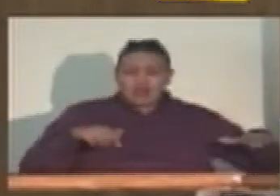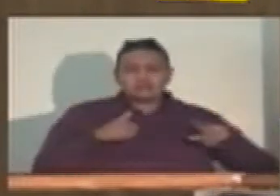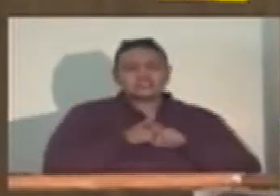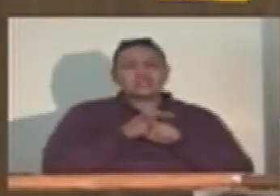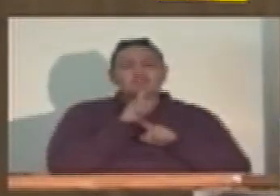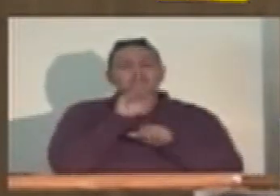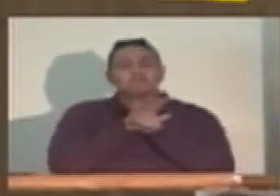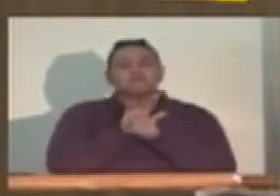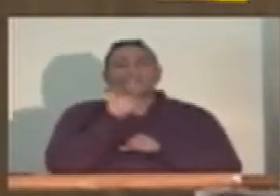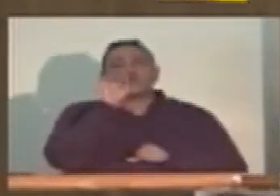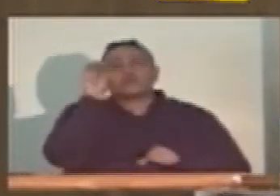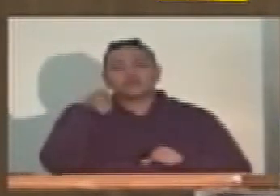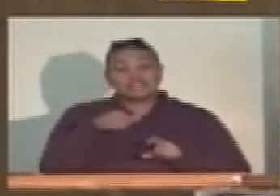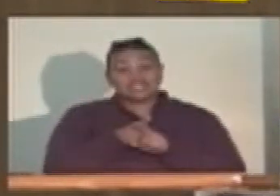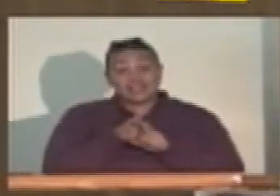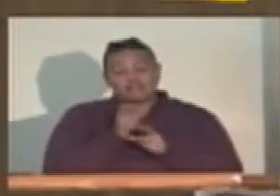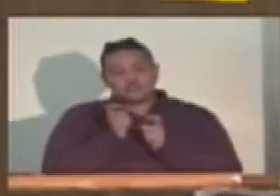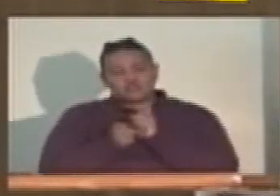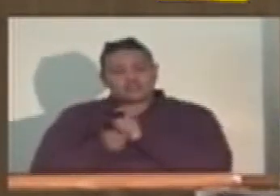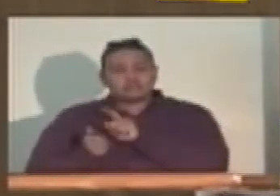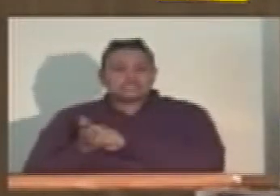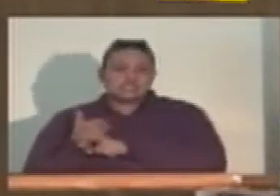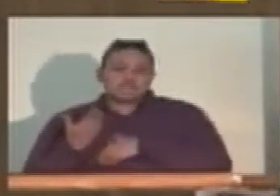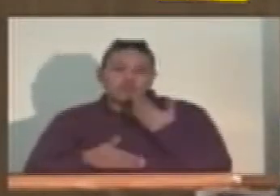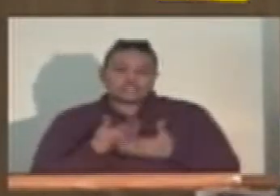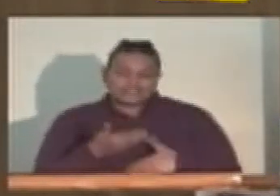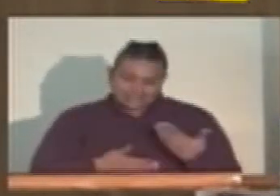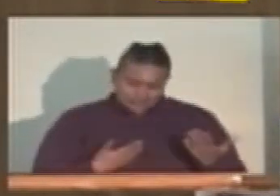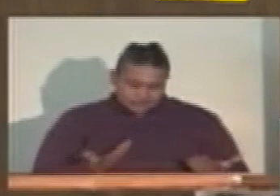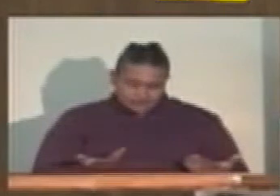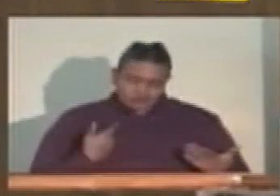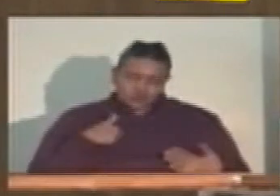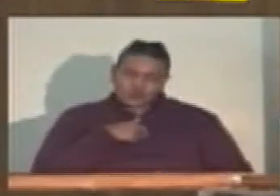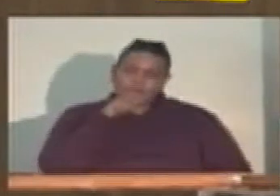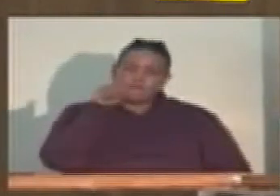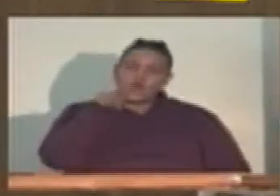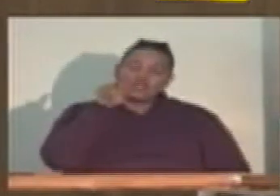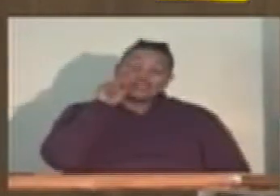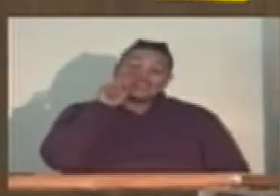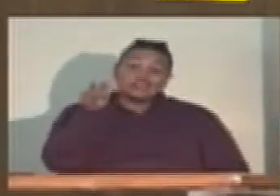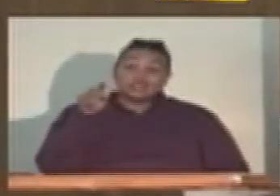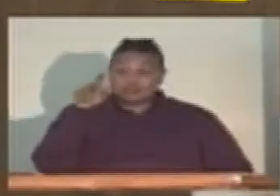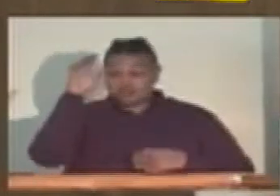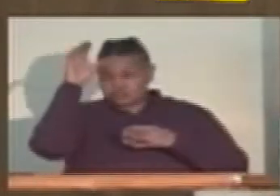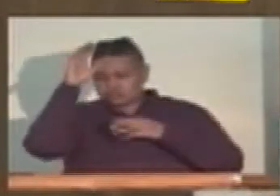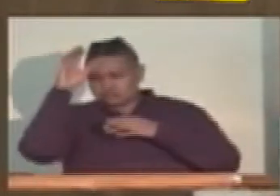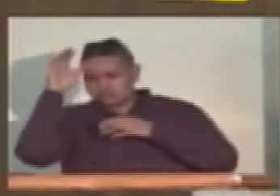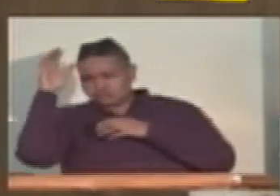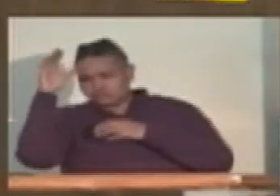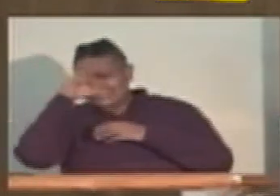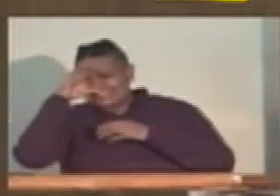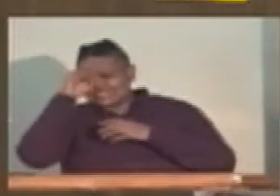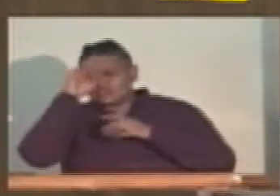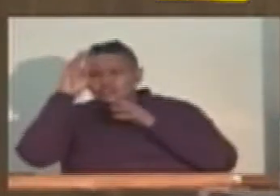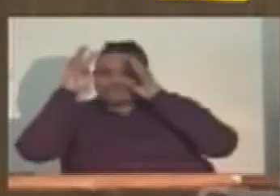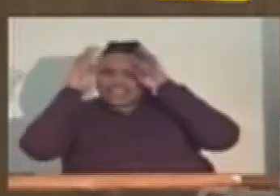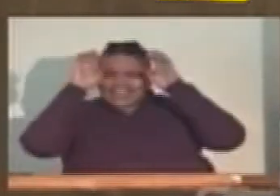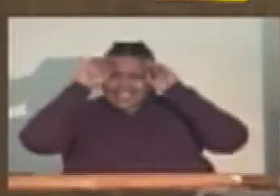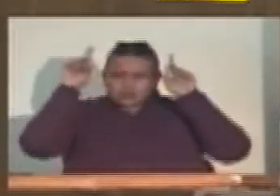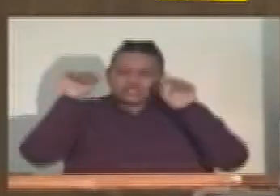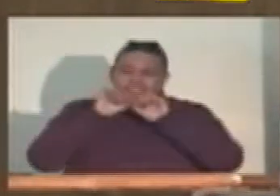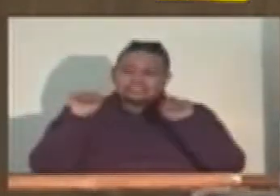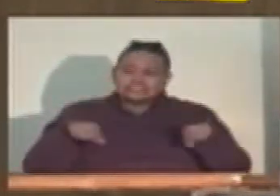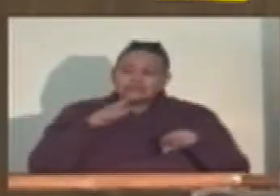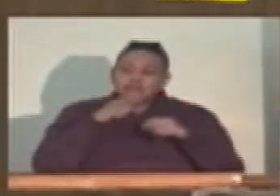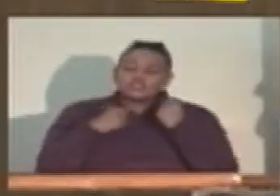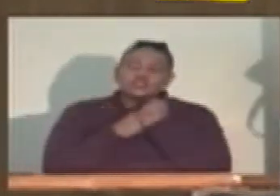forever committed to this transformational process. We must seek to create an education system that supports